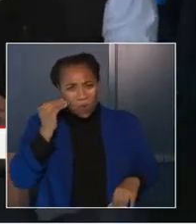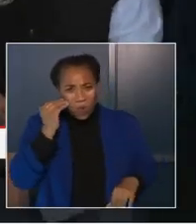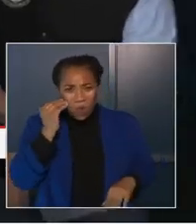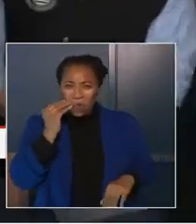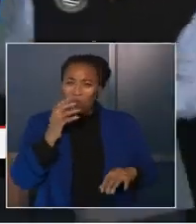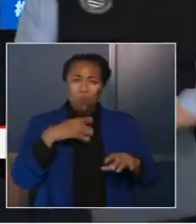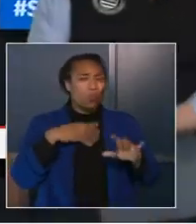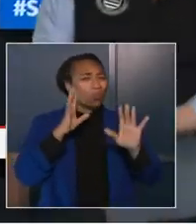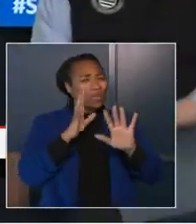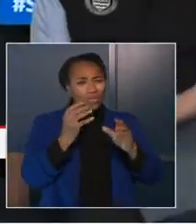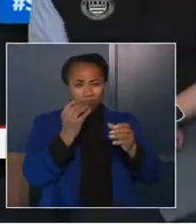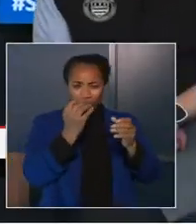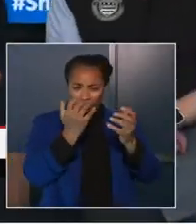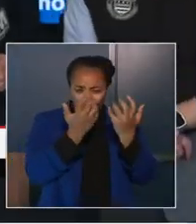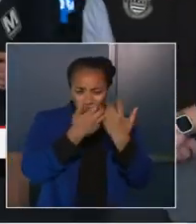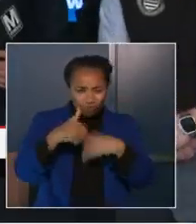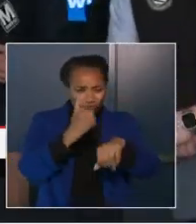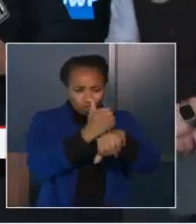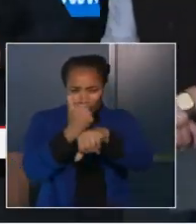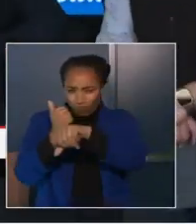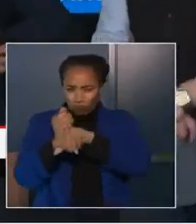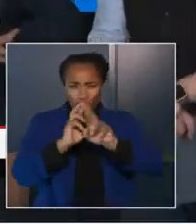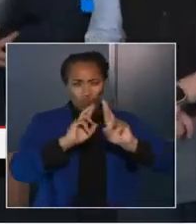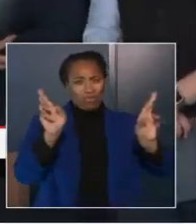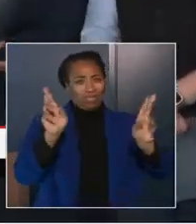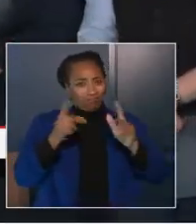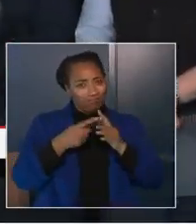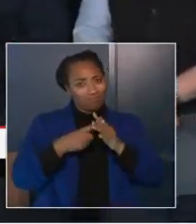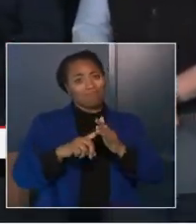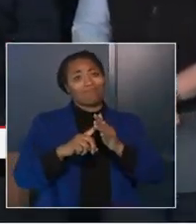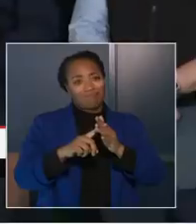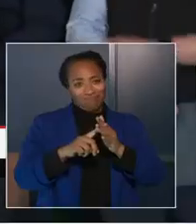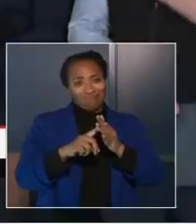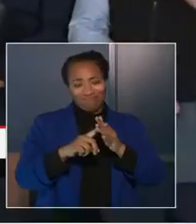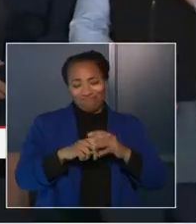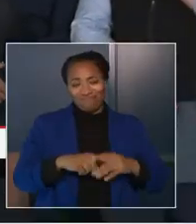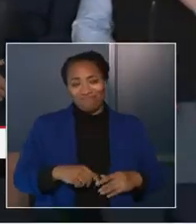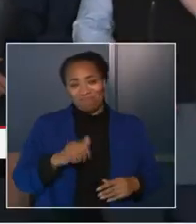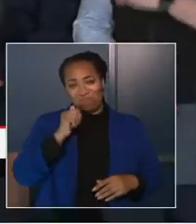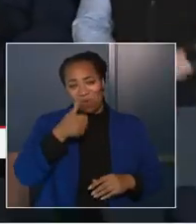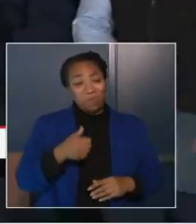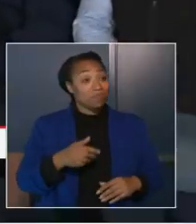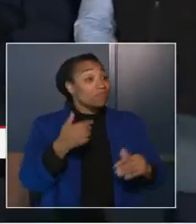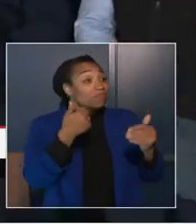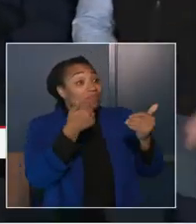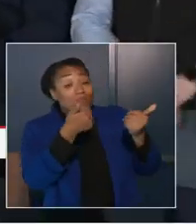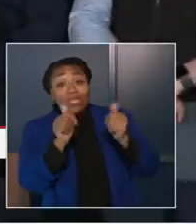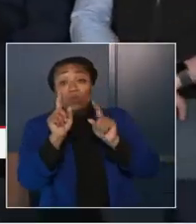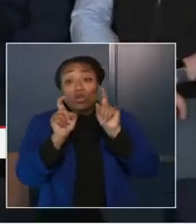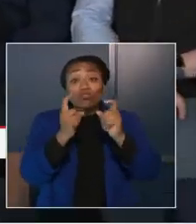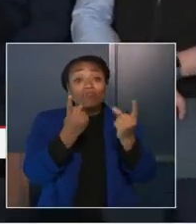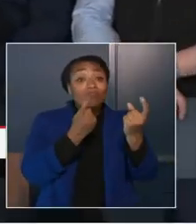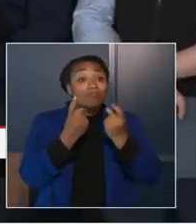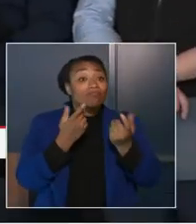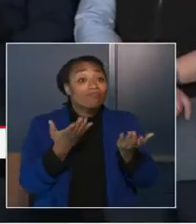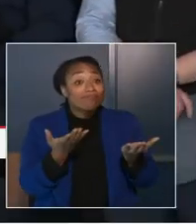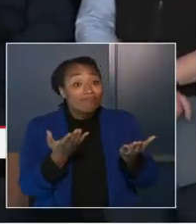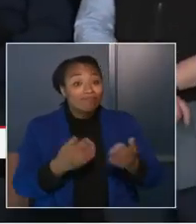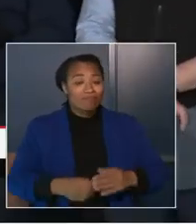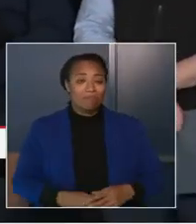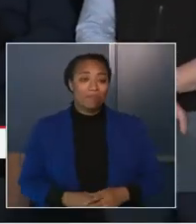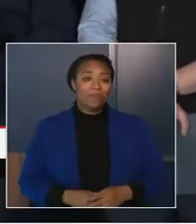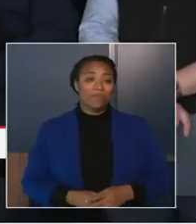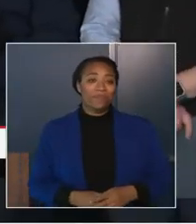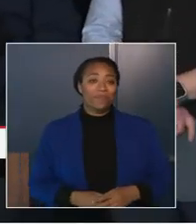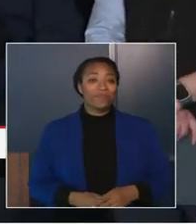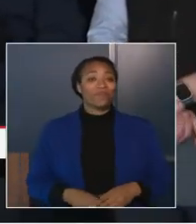you. Okay, we'll take a few questions. Any questions? Hi, yes. Will the snow emergency have